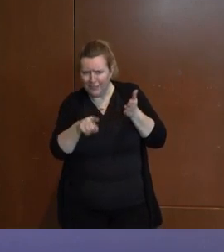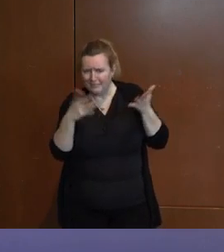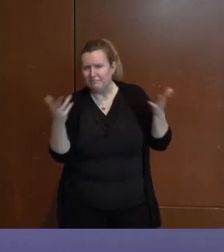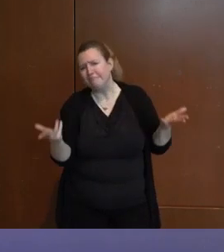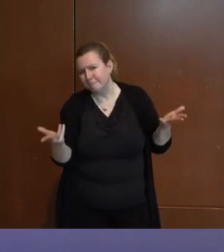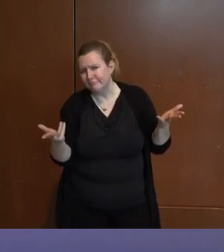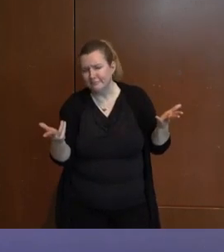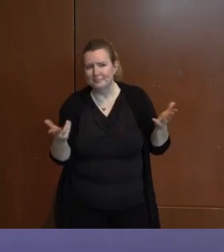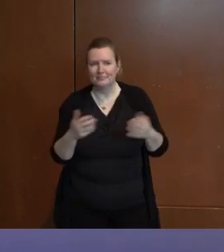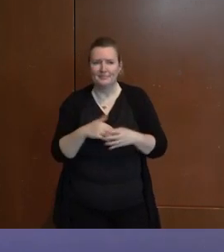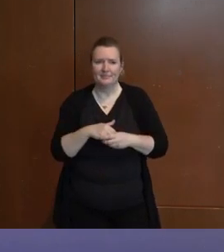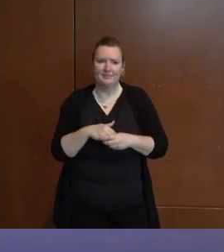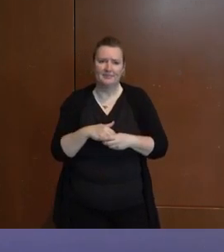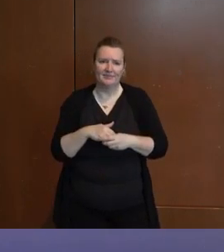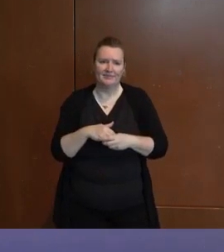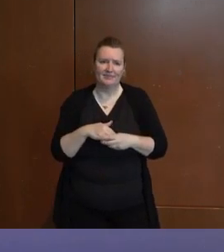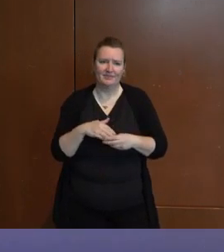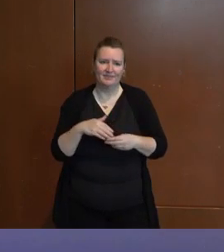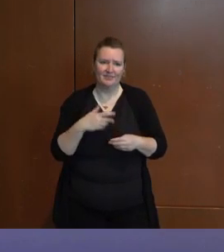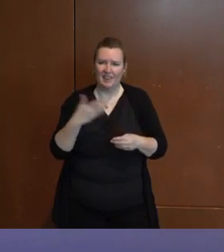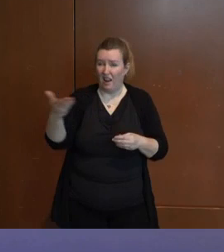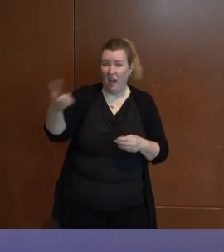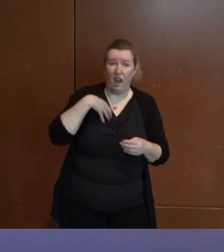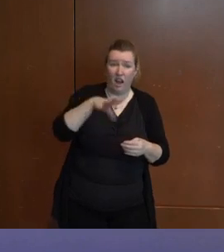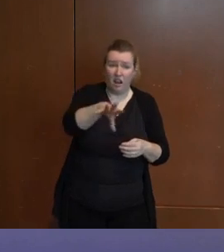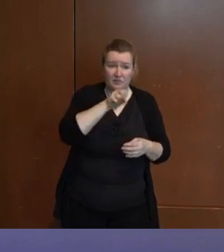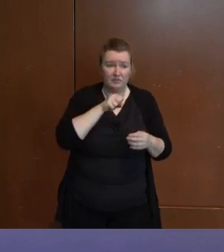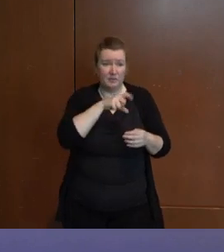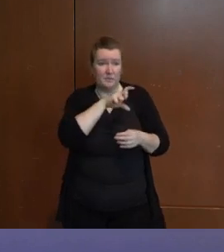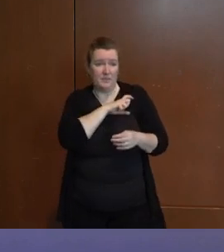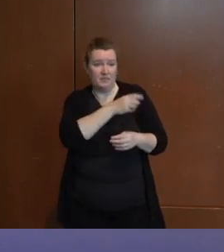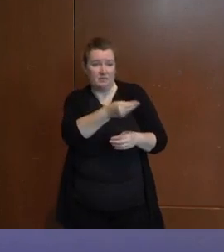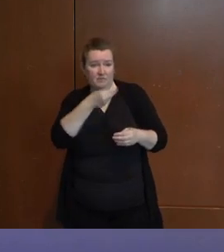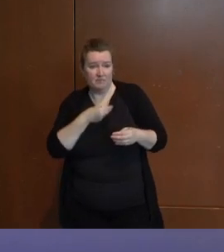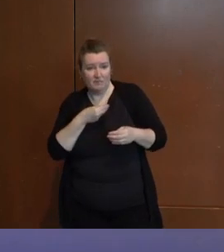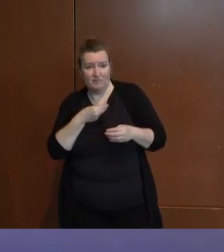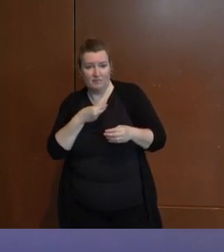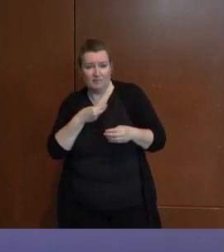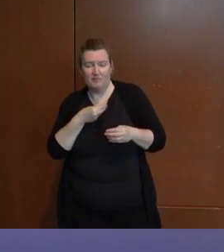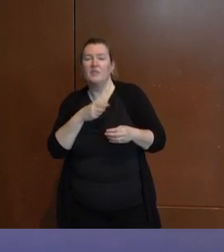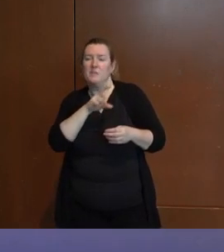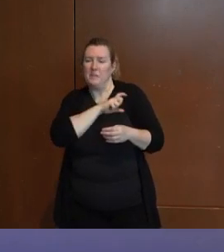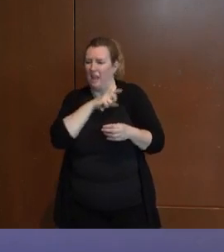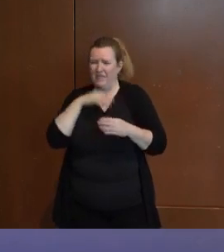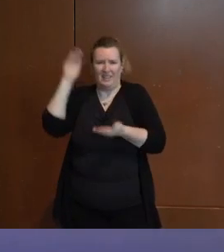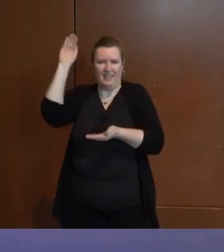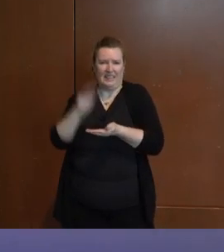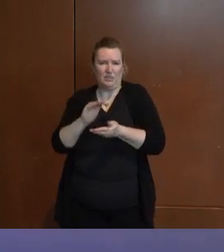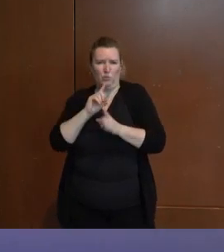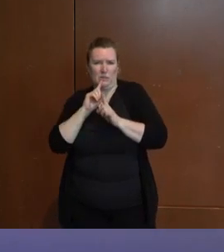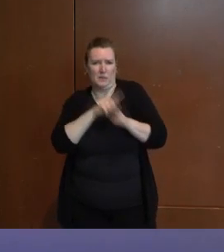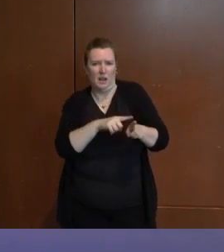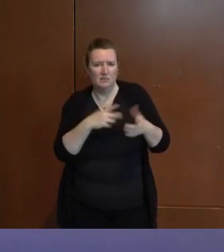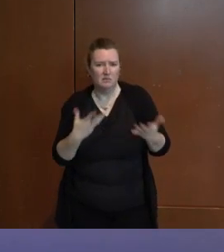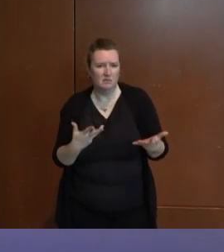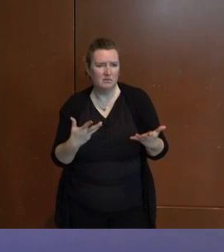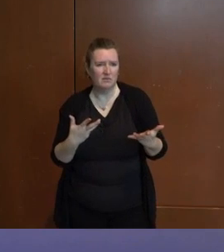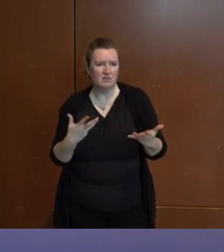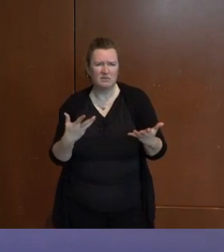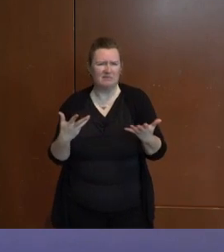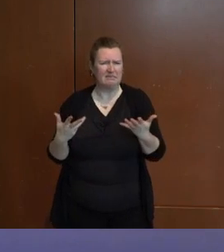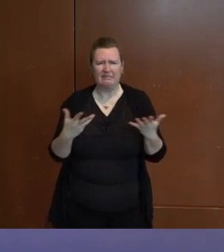Got it. I don't have a crisp answer for you, but I know Matt Placken is more likely to have one. State as of now